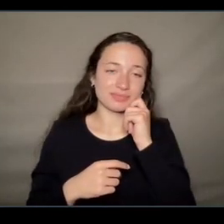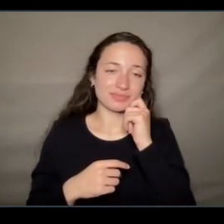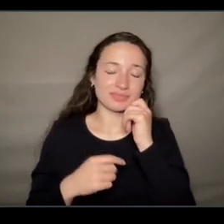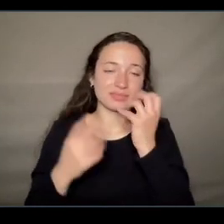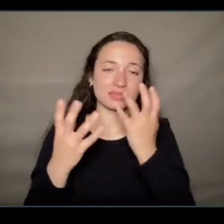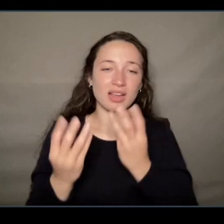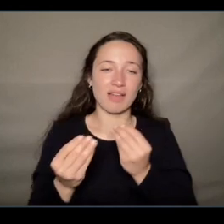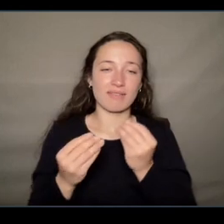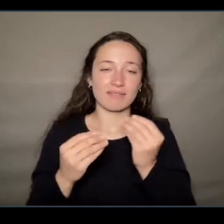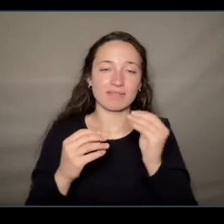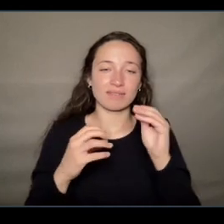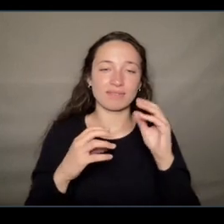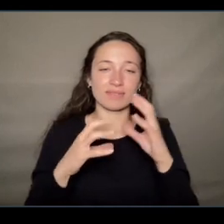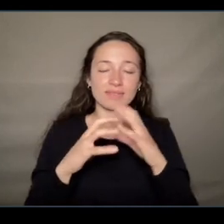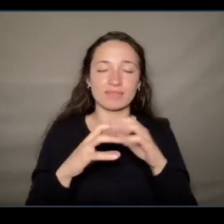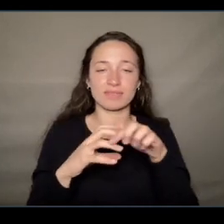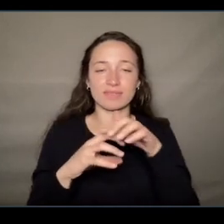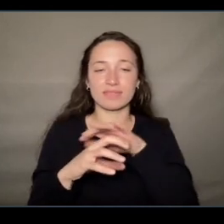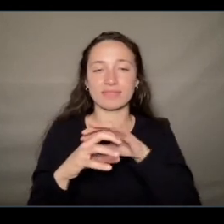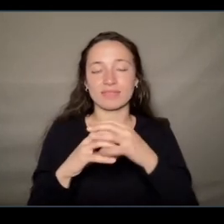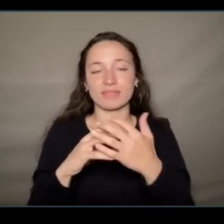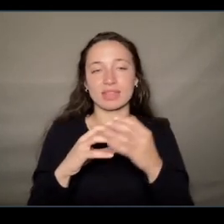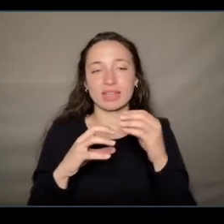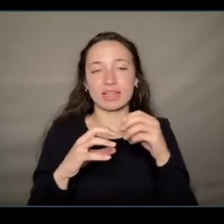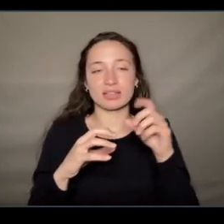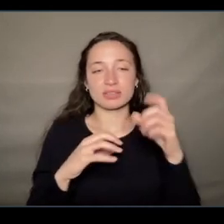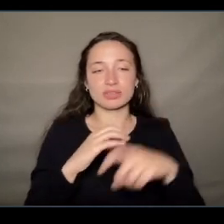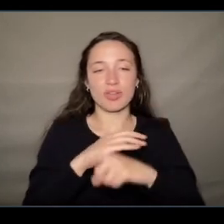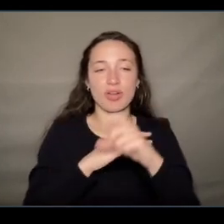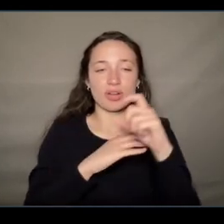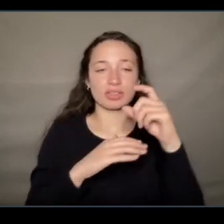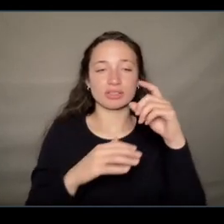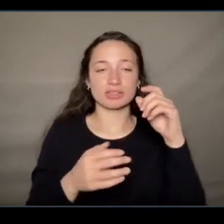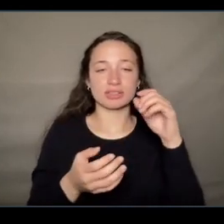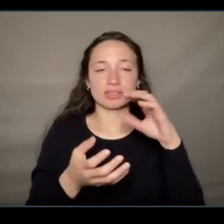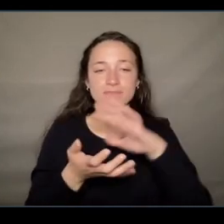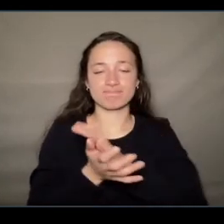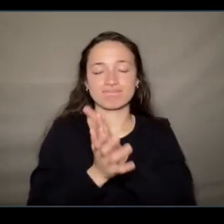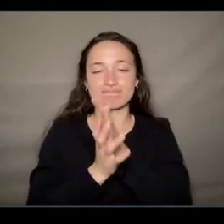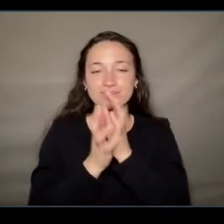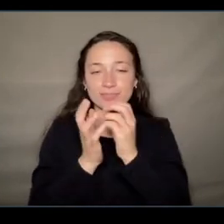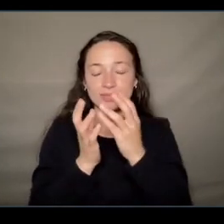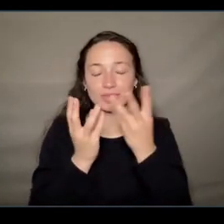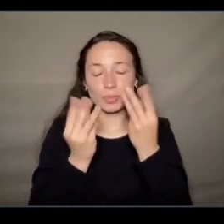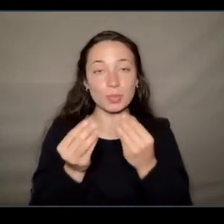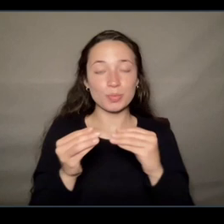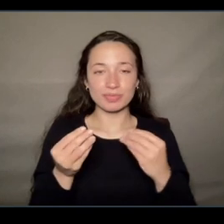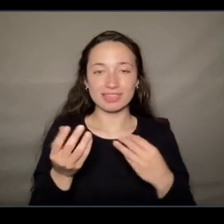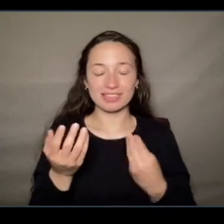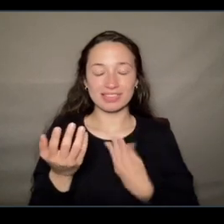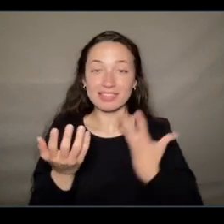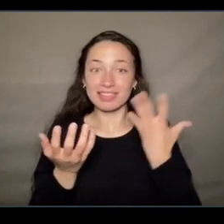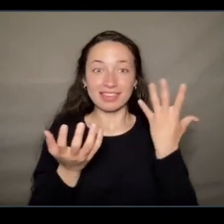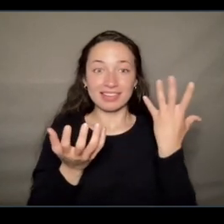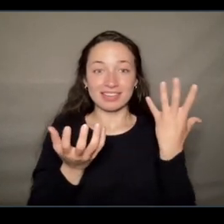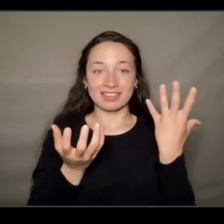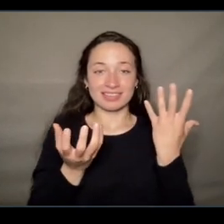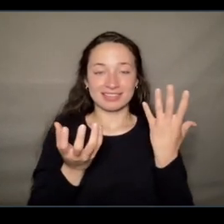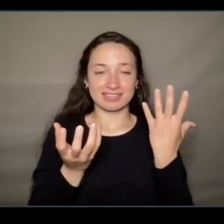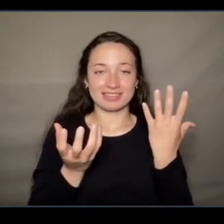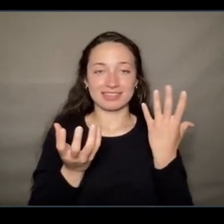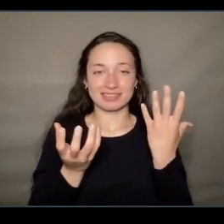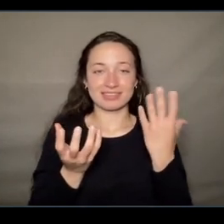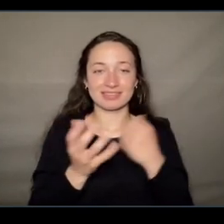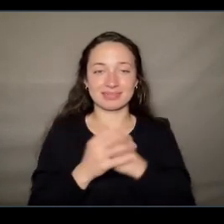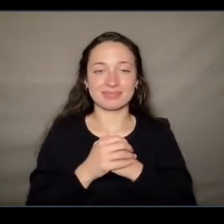a soft sun-made shade in a dawn stamped early with dew and delight.